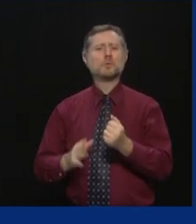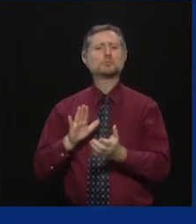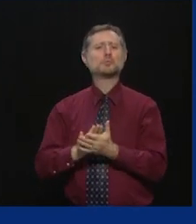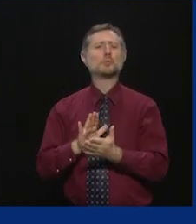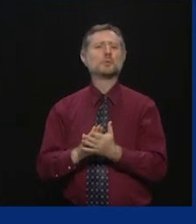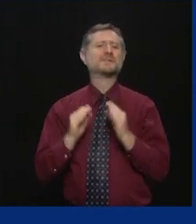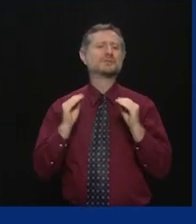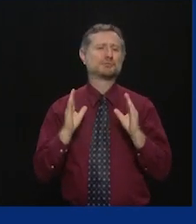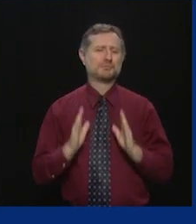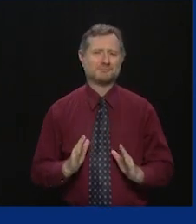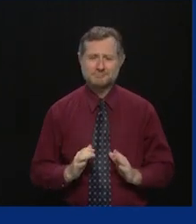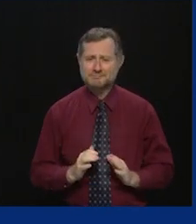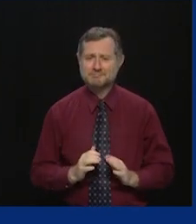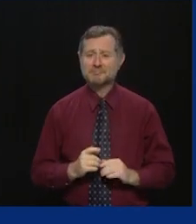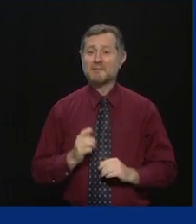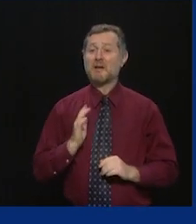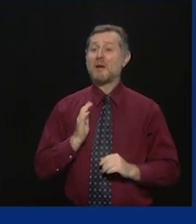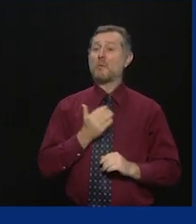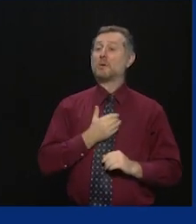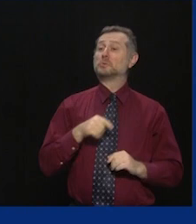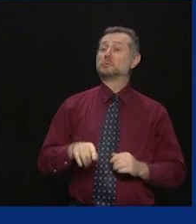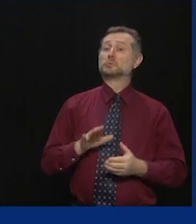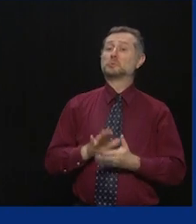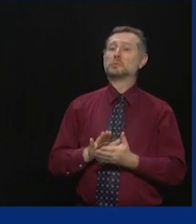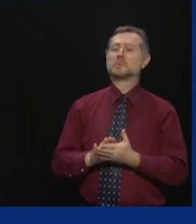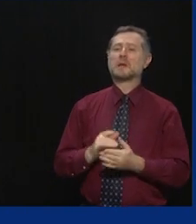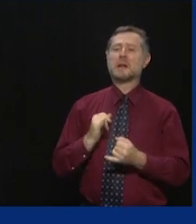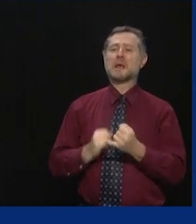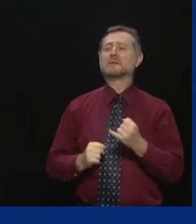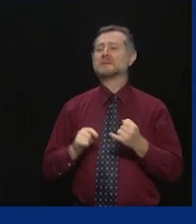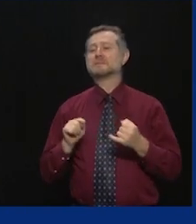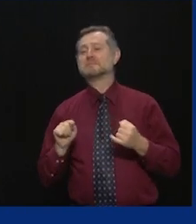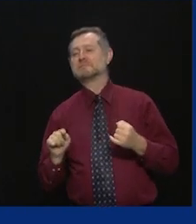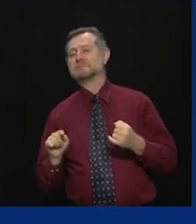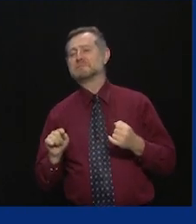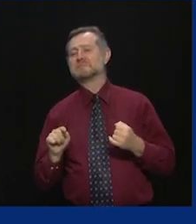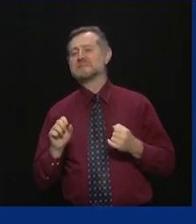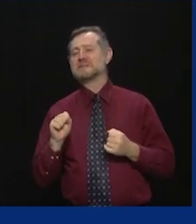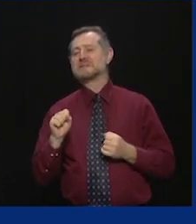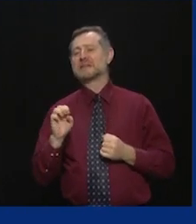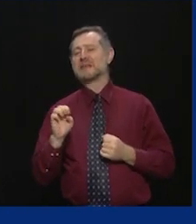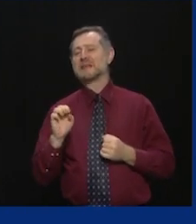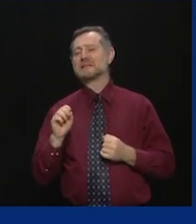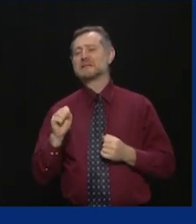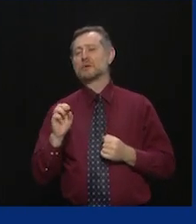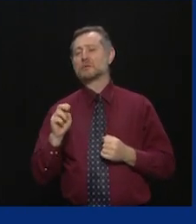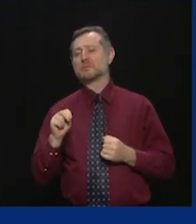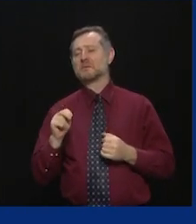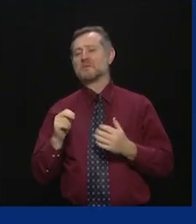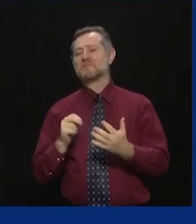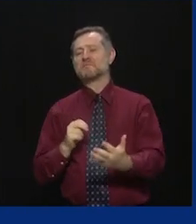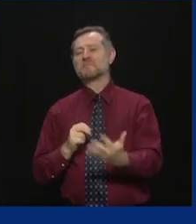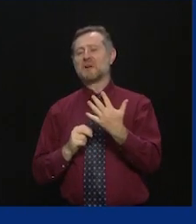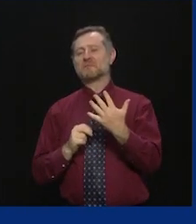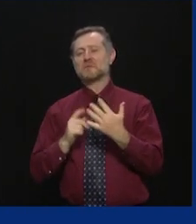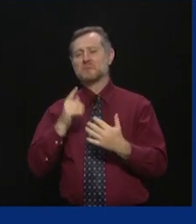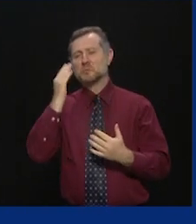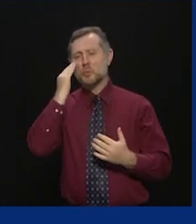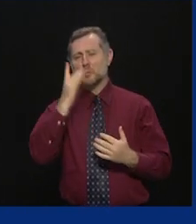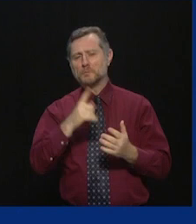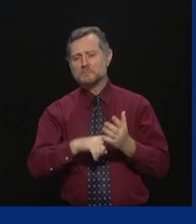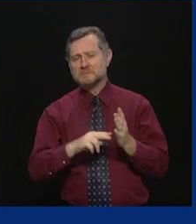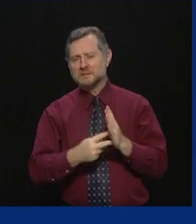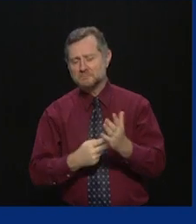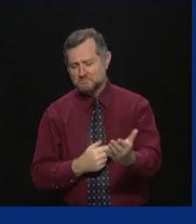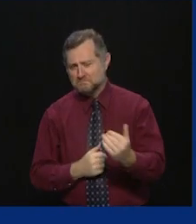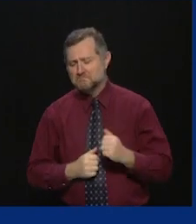school in Section 5, and for those of you who have children, you know what Section 5 is all about. In fact, I had to look this up because my dad